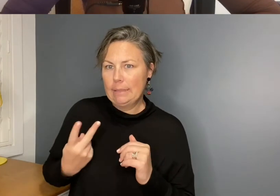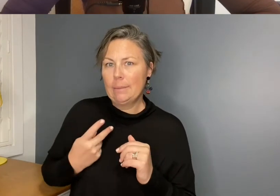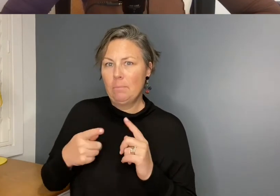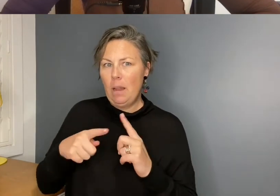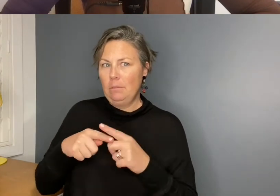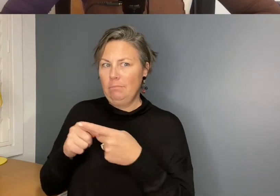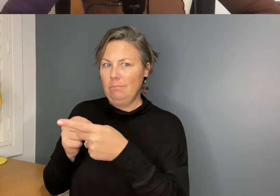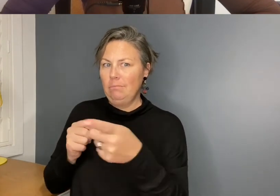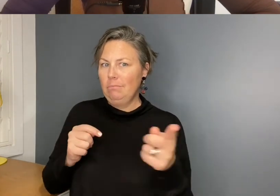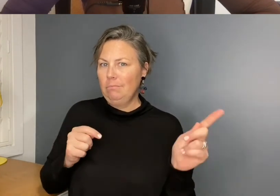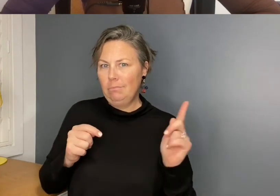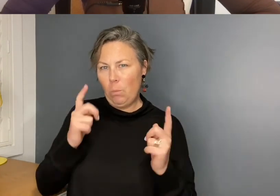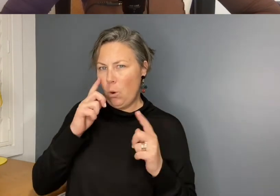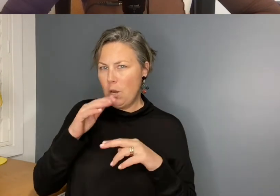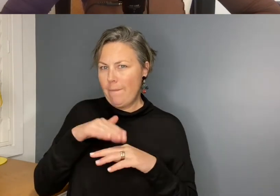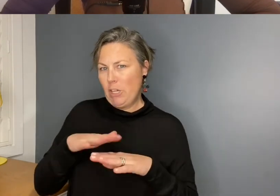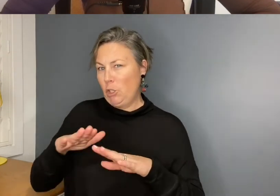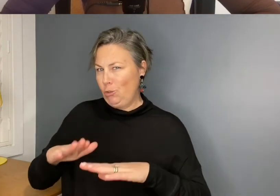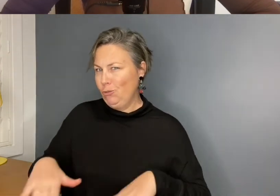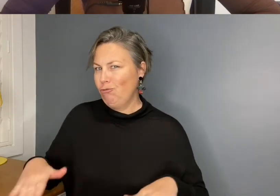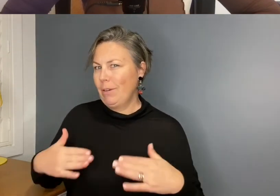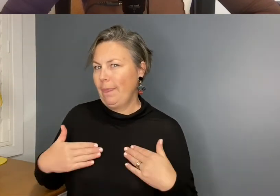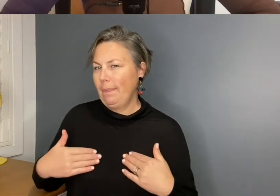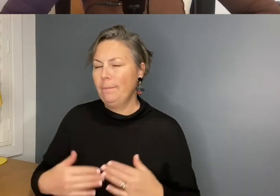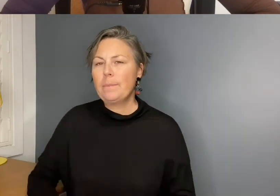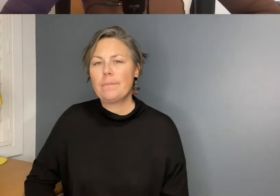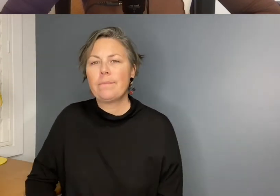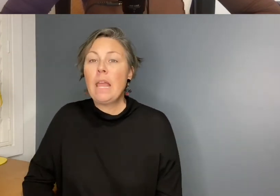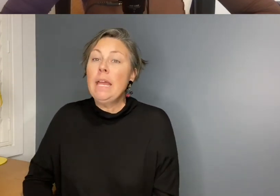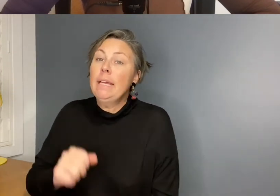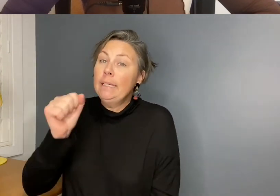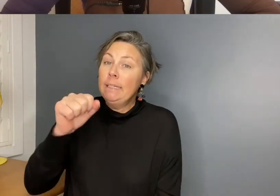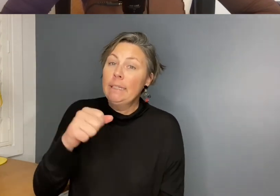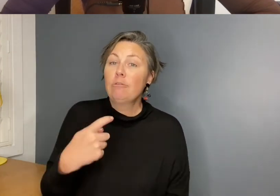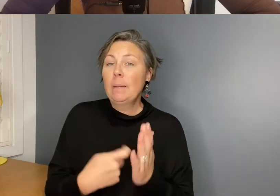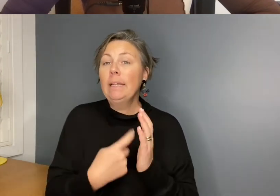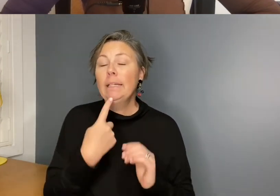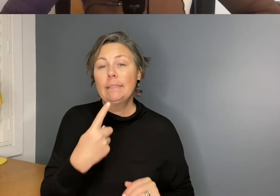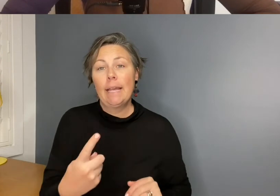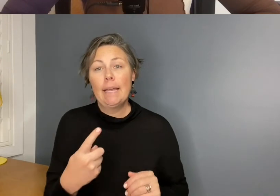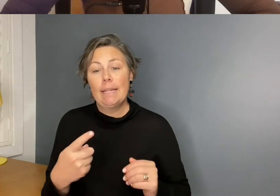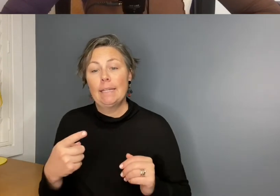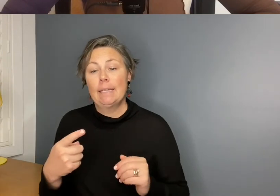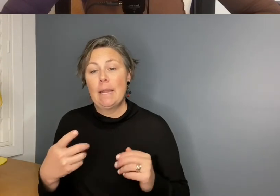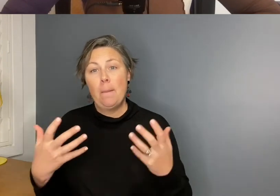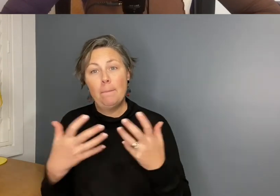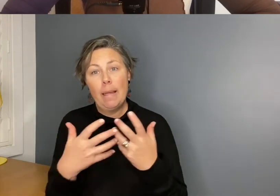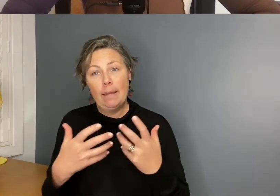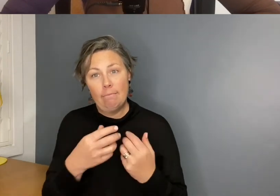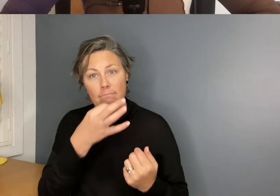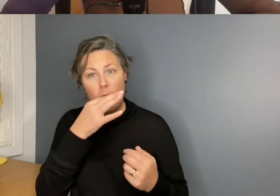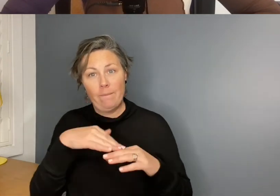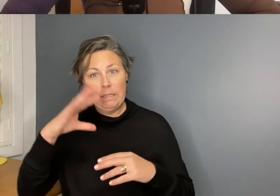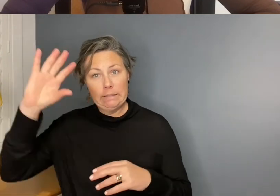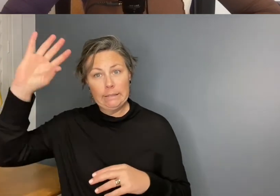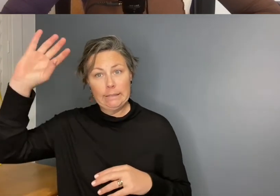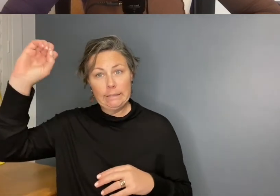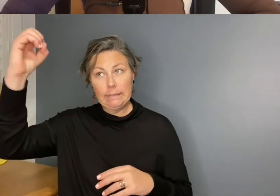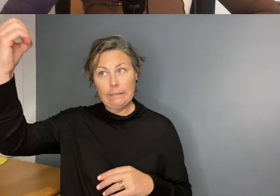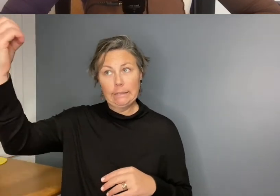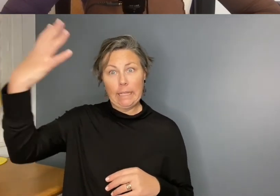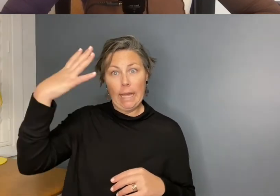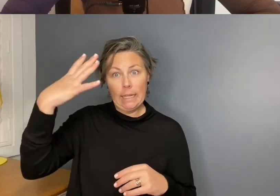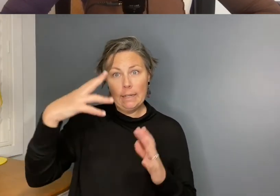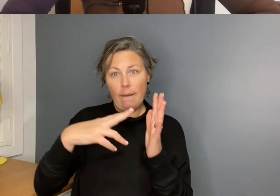at the moment. Yeah, absolutely. I mean, this time of year, a lot of my friends have started asking about sun exposure as well. And